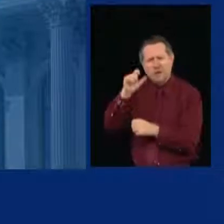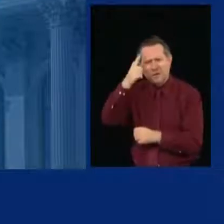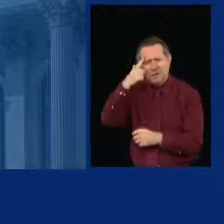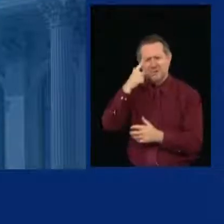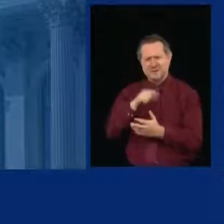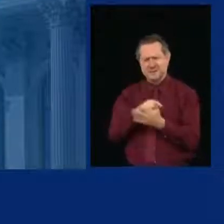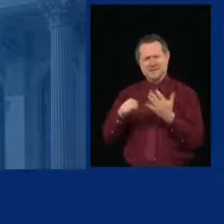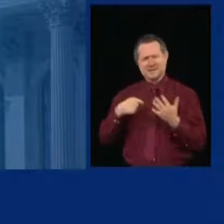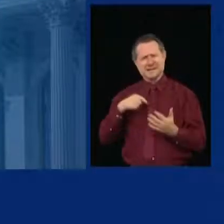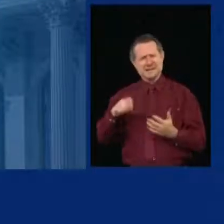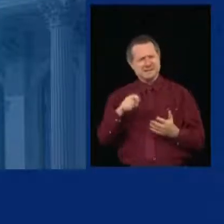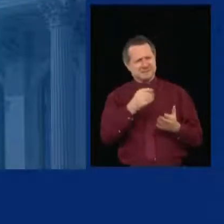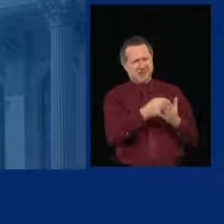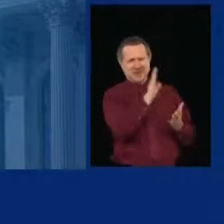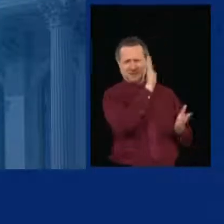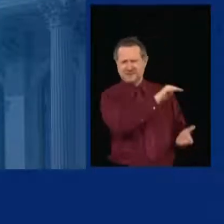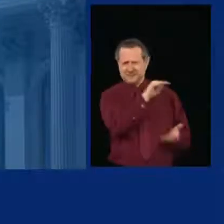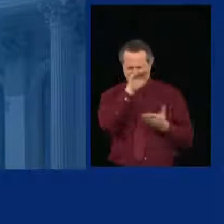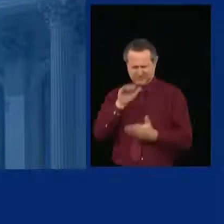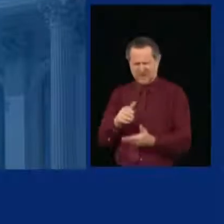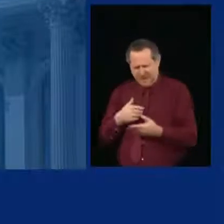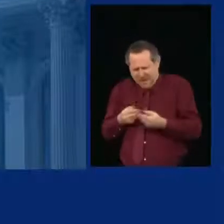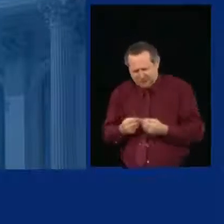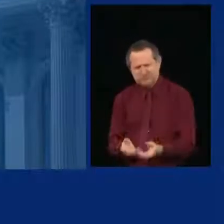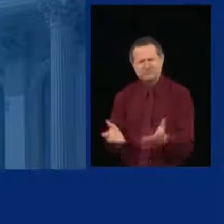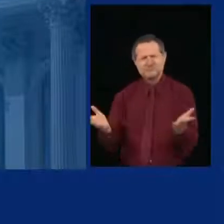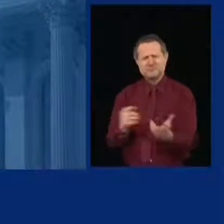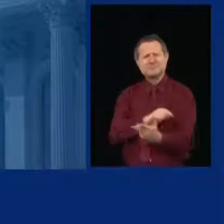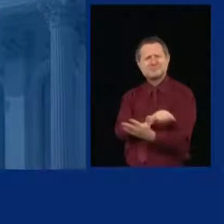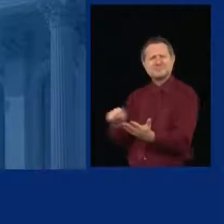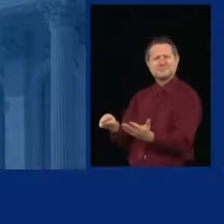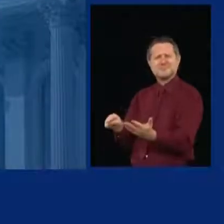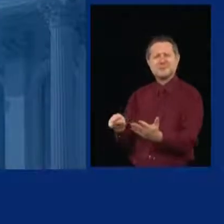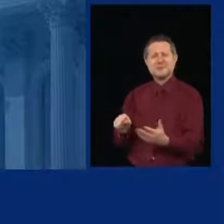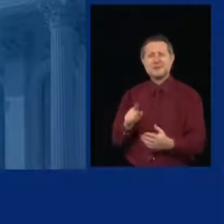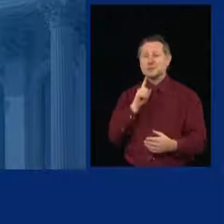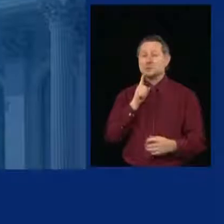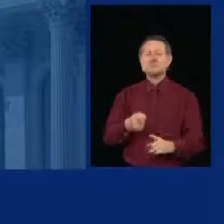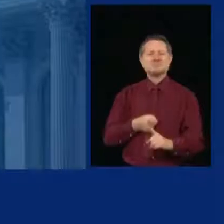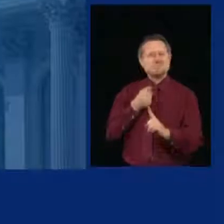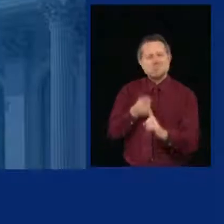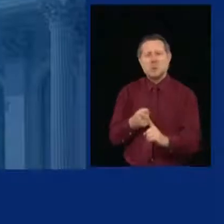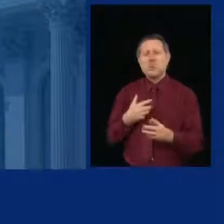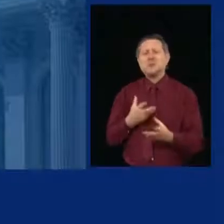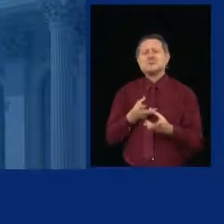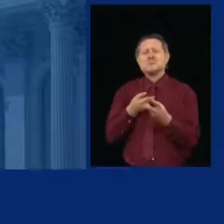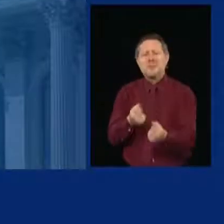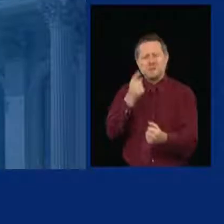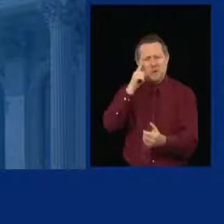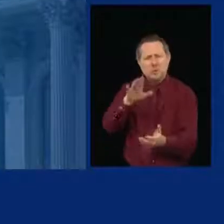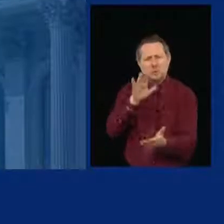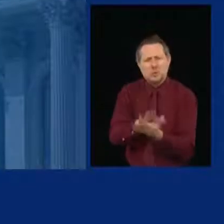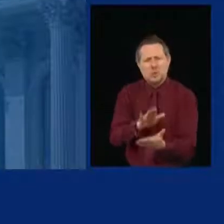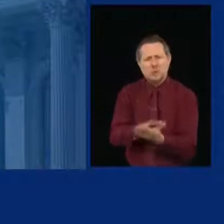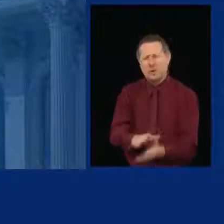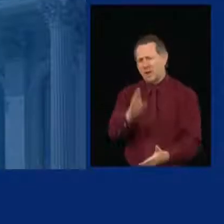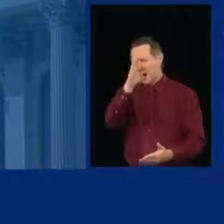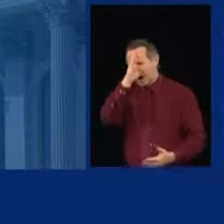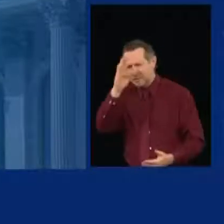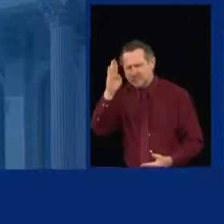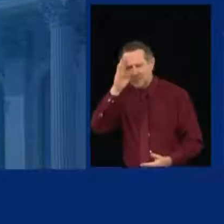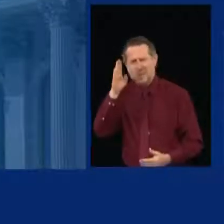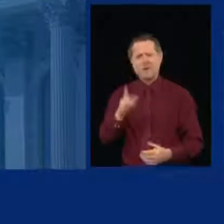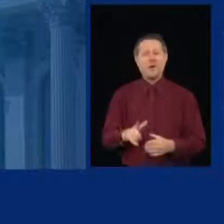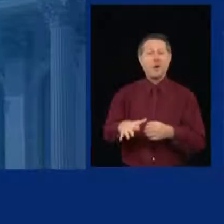budget. A lot of words, but it funds schools, it funds hospitals, and it funds local